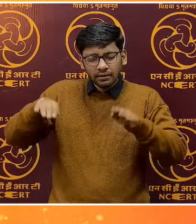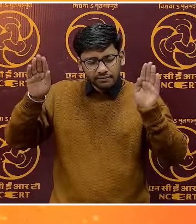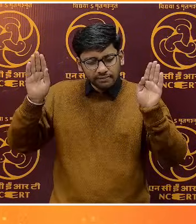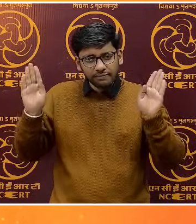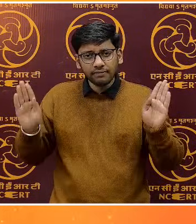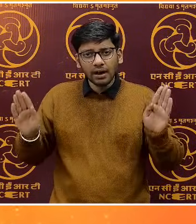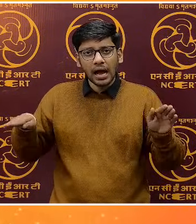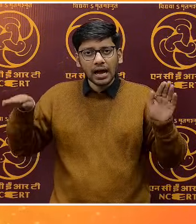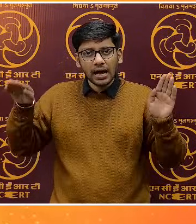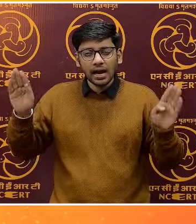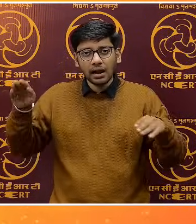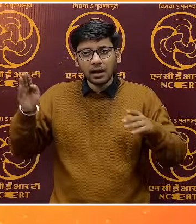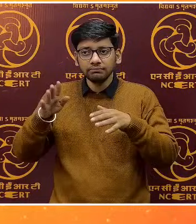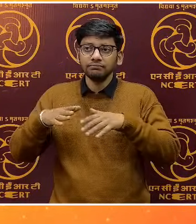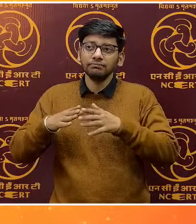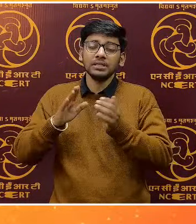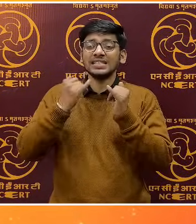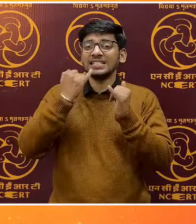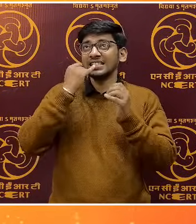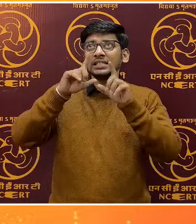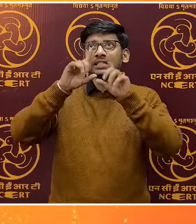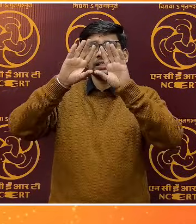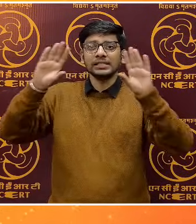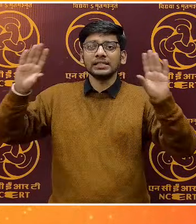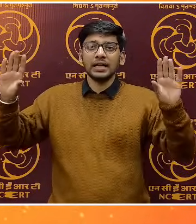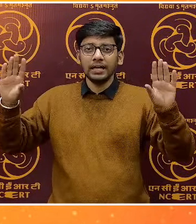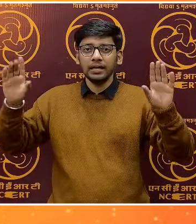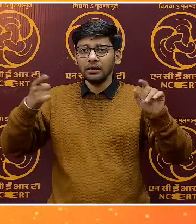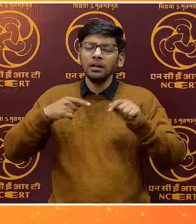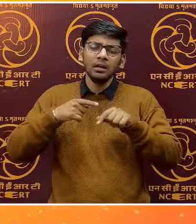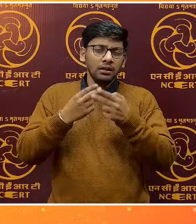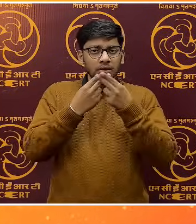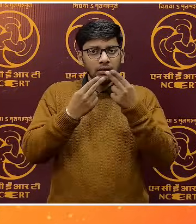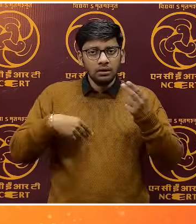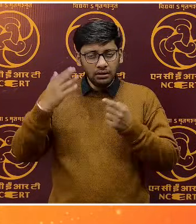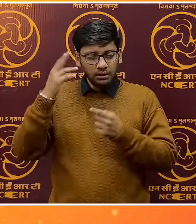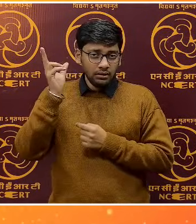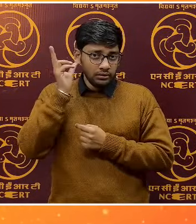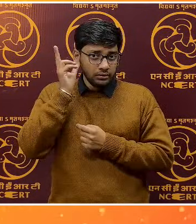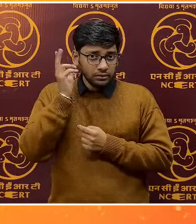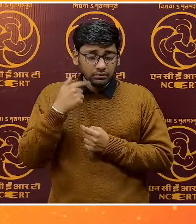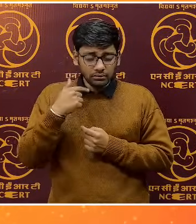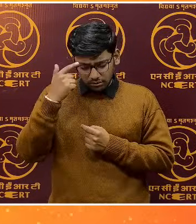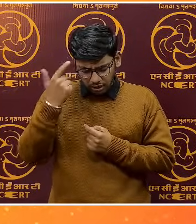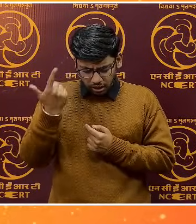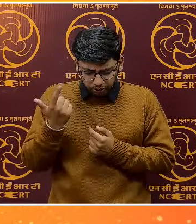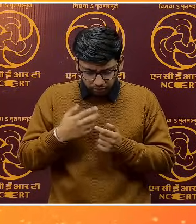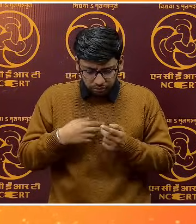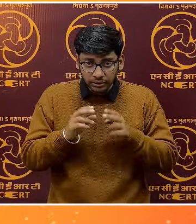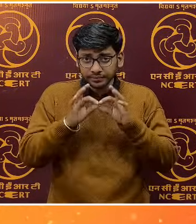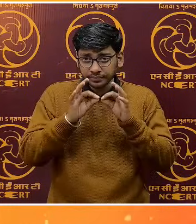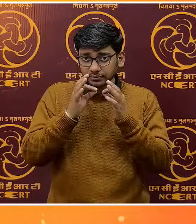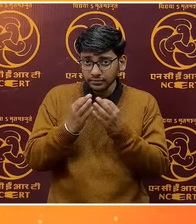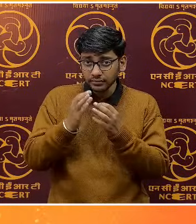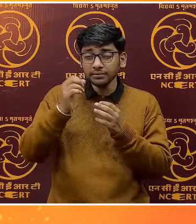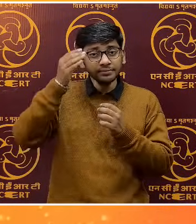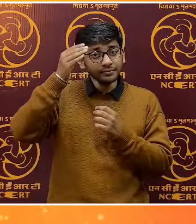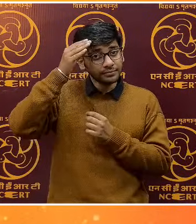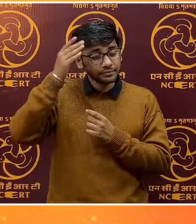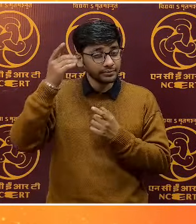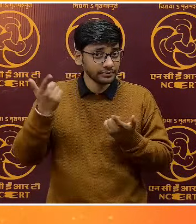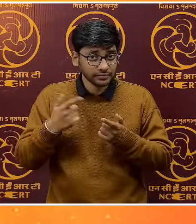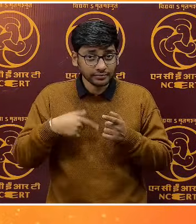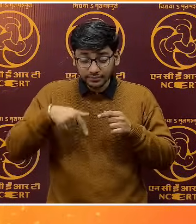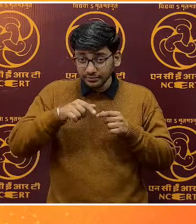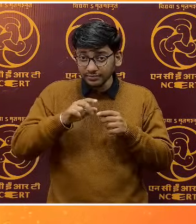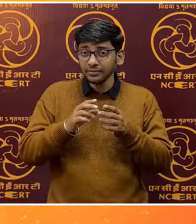sky. Okay, so from this story, what we got to know about is the concept of family. Through sparrows, we got to